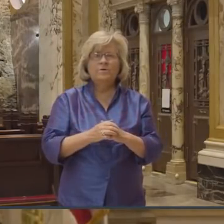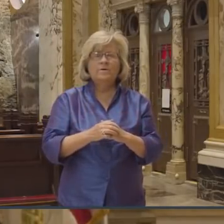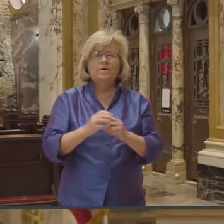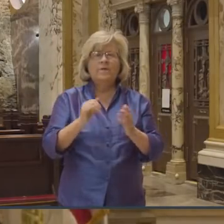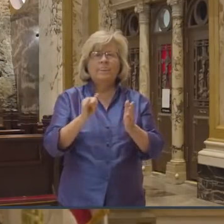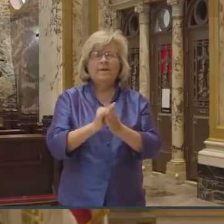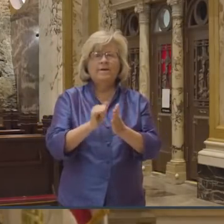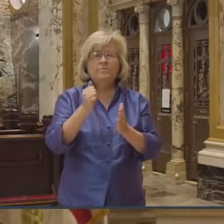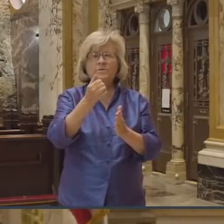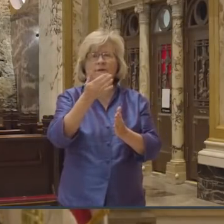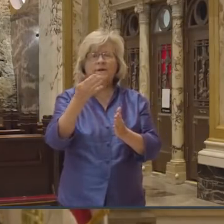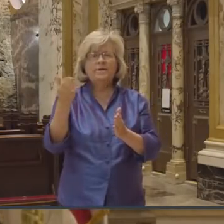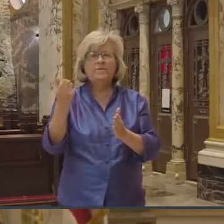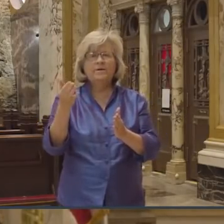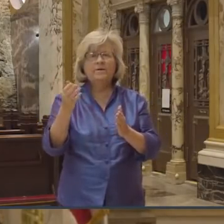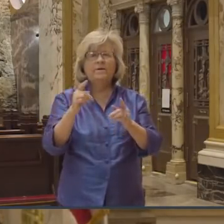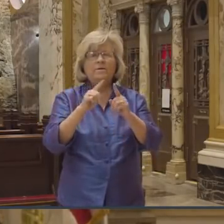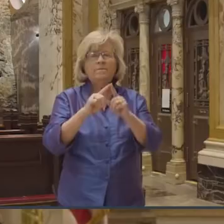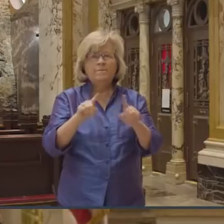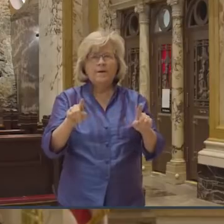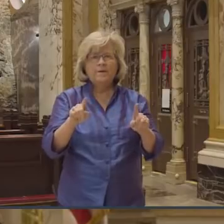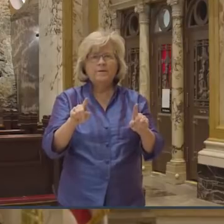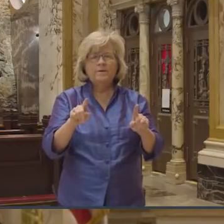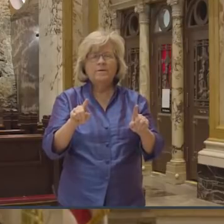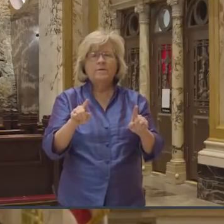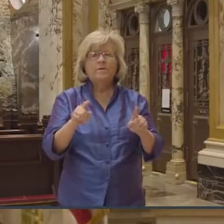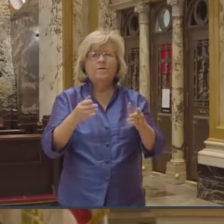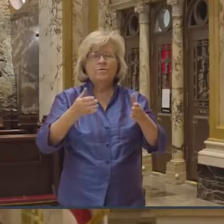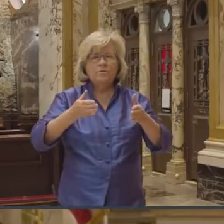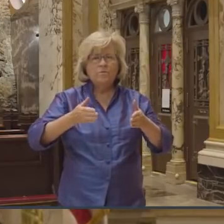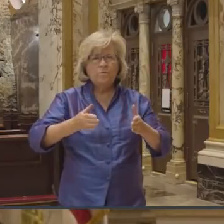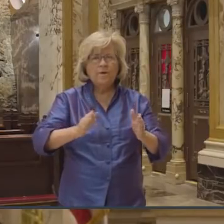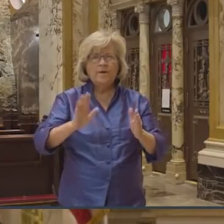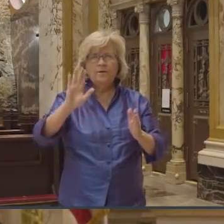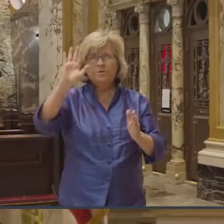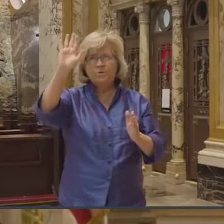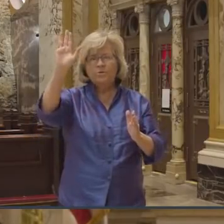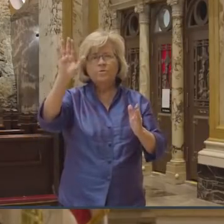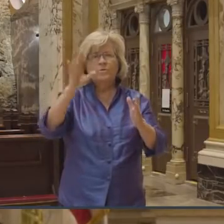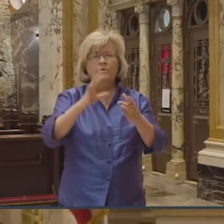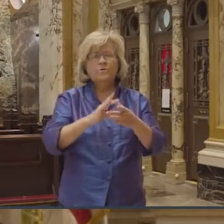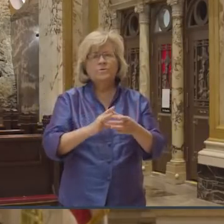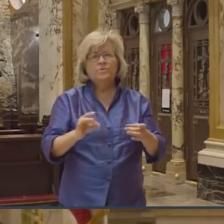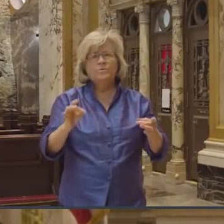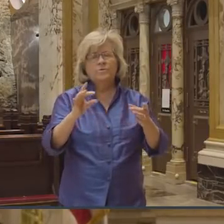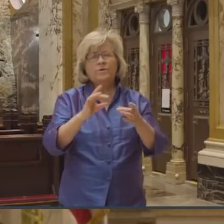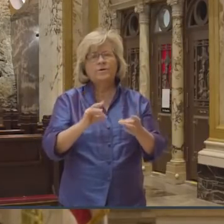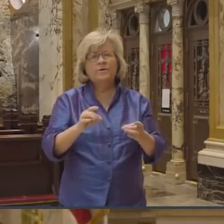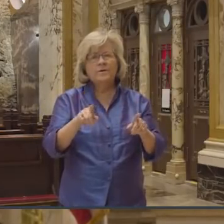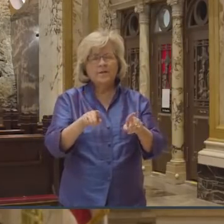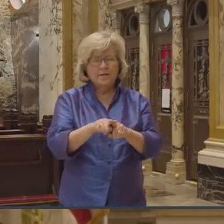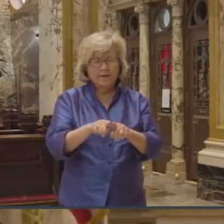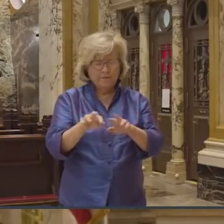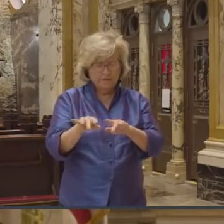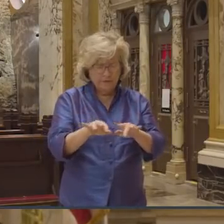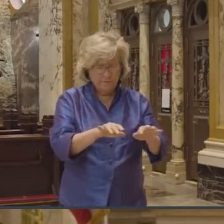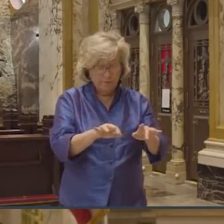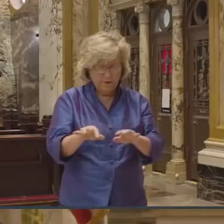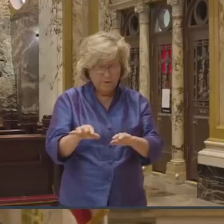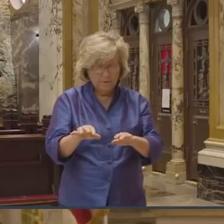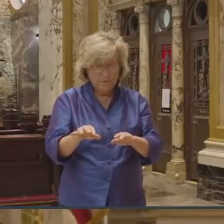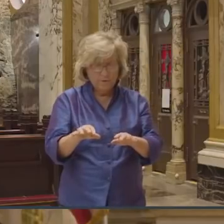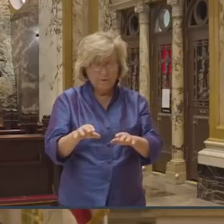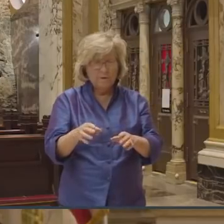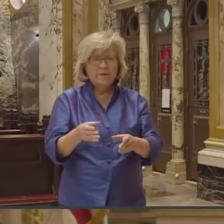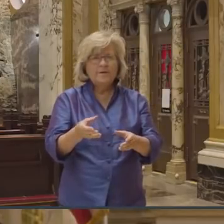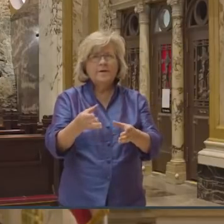I was anything but the instrument for your story, just like the typewriter was mine.